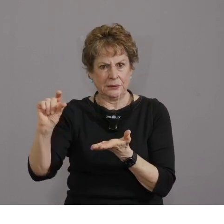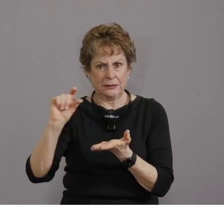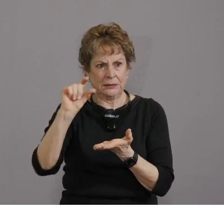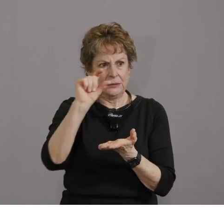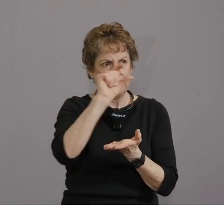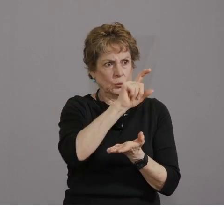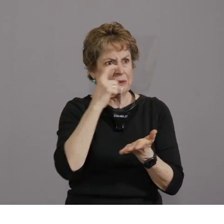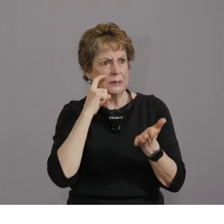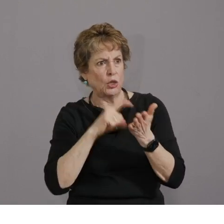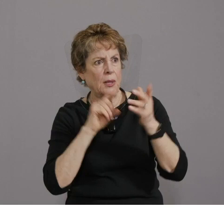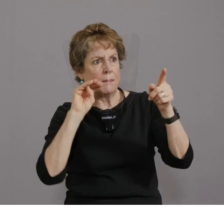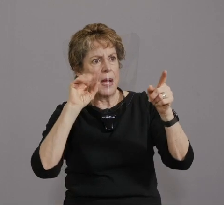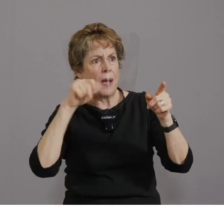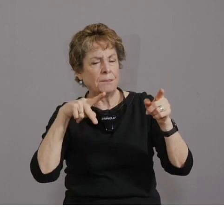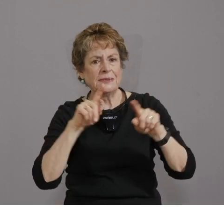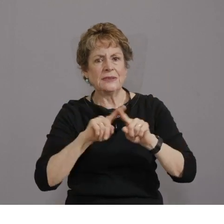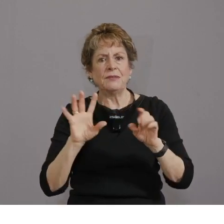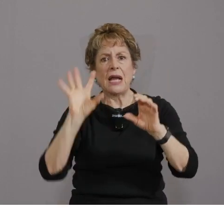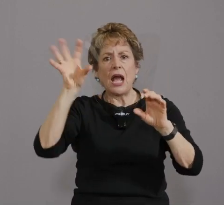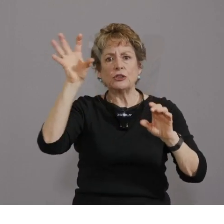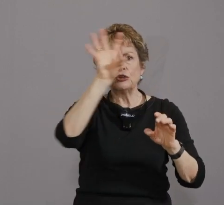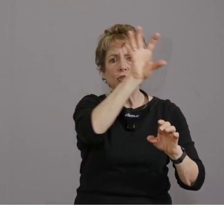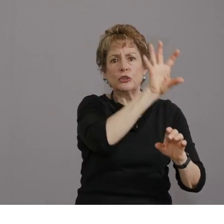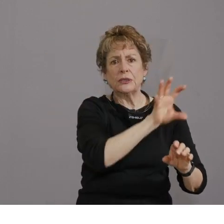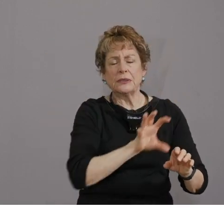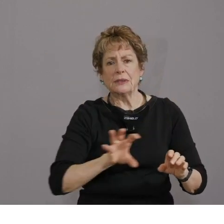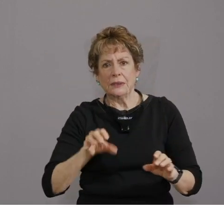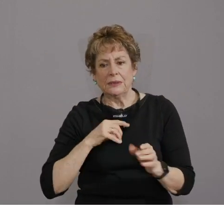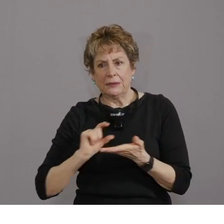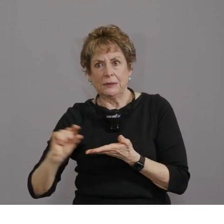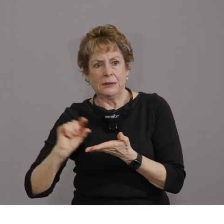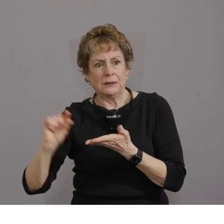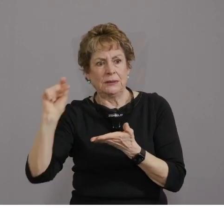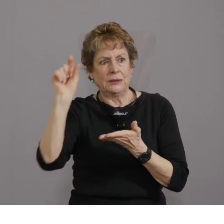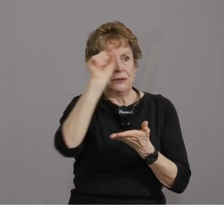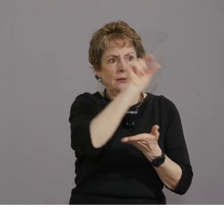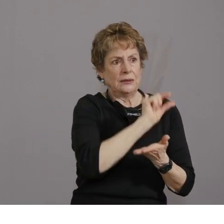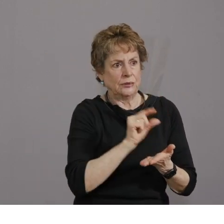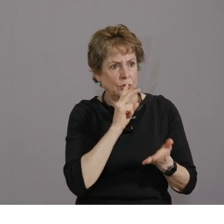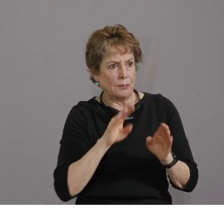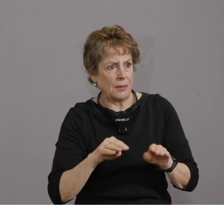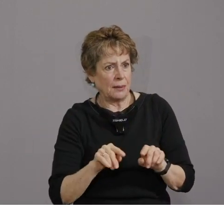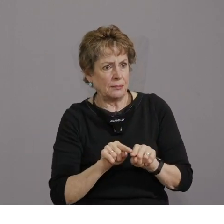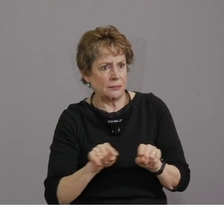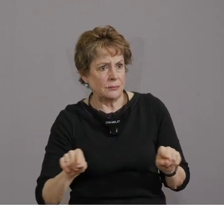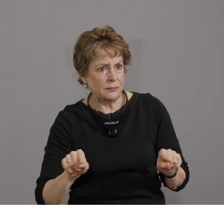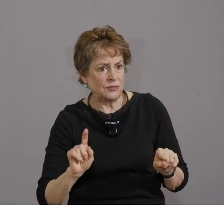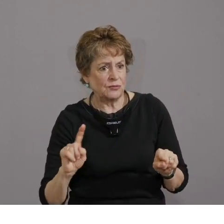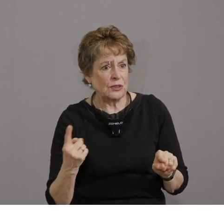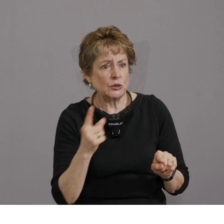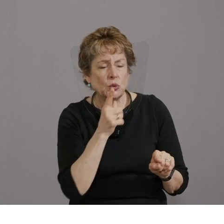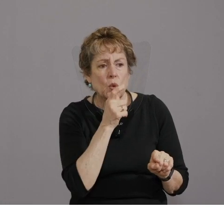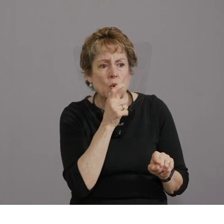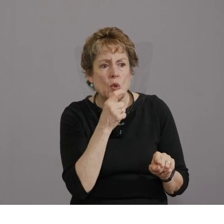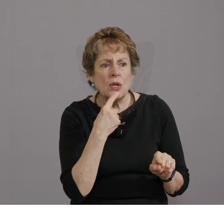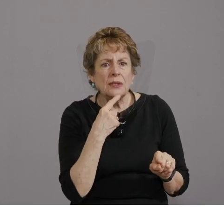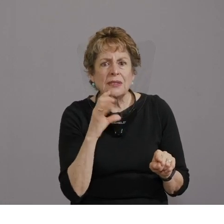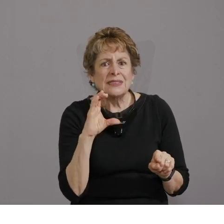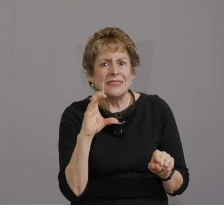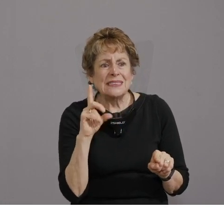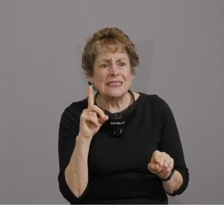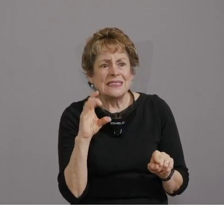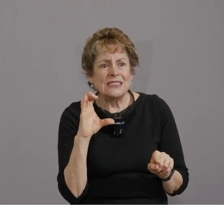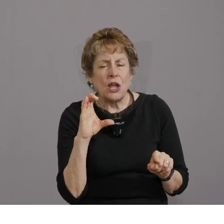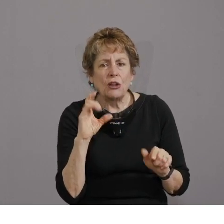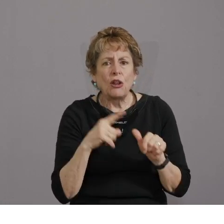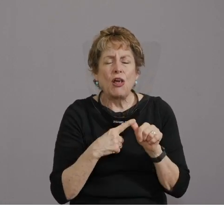where we have prioritized our CDC long-term care facility partnership by providing them with the vaccine